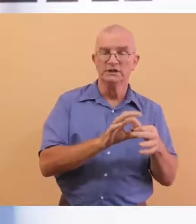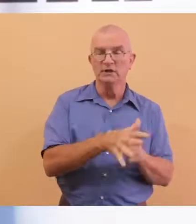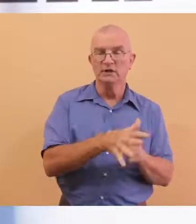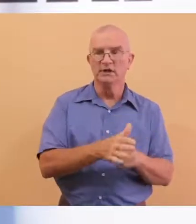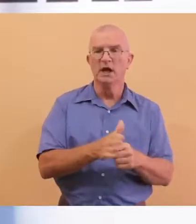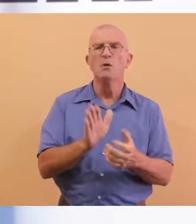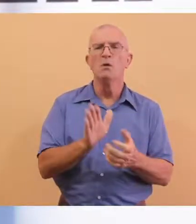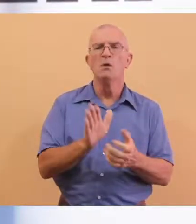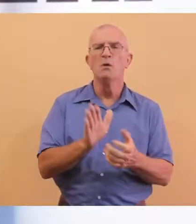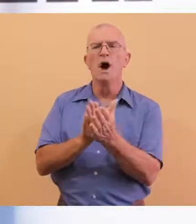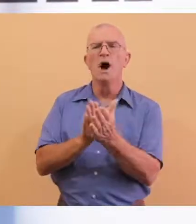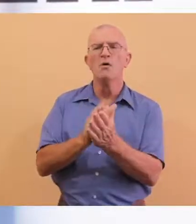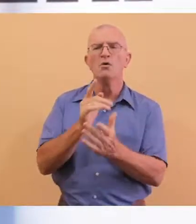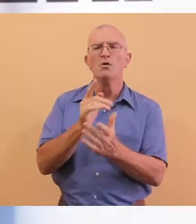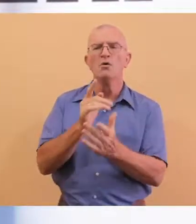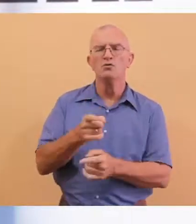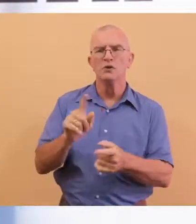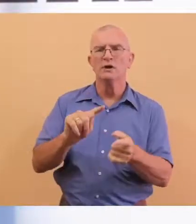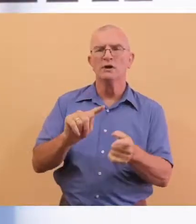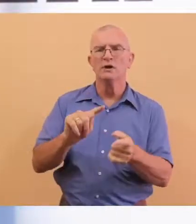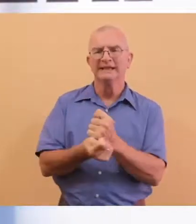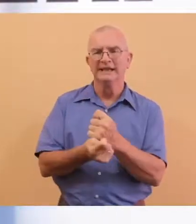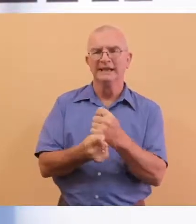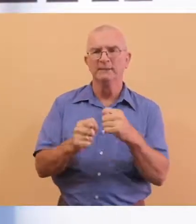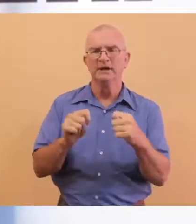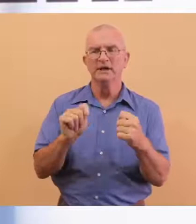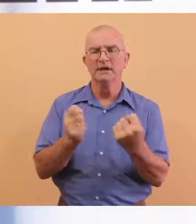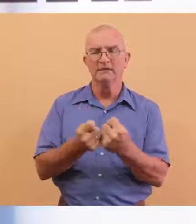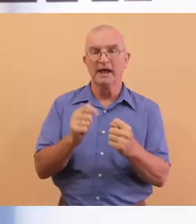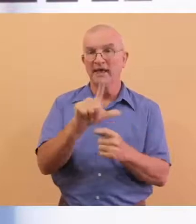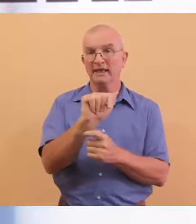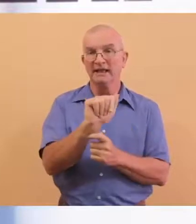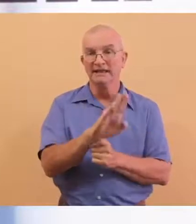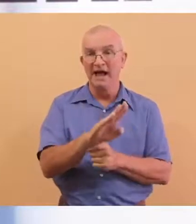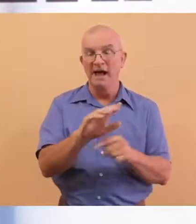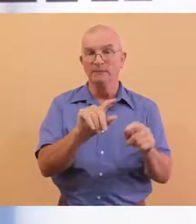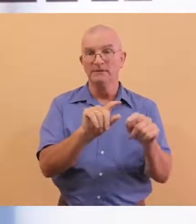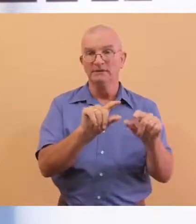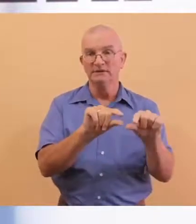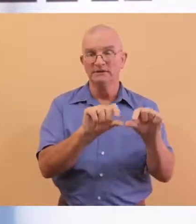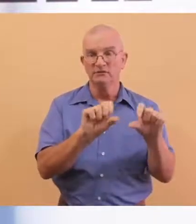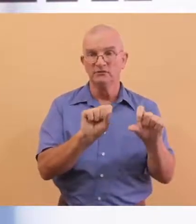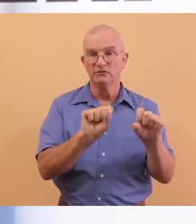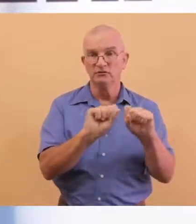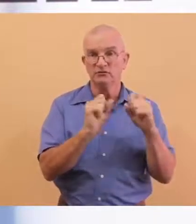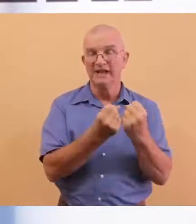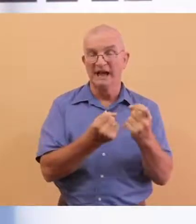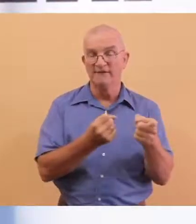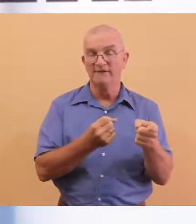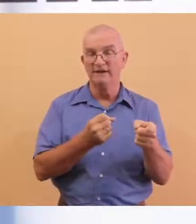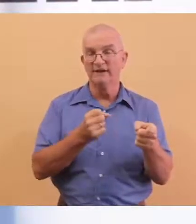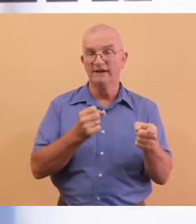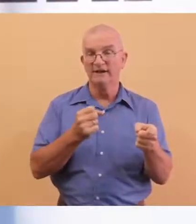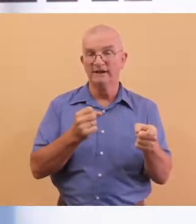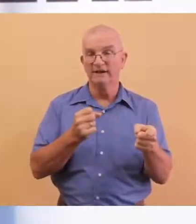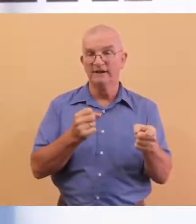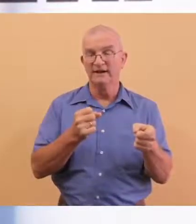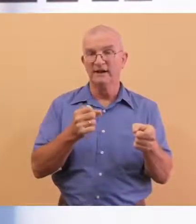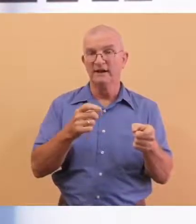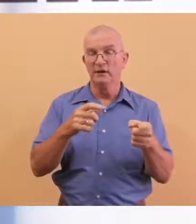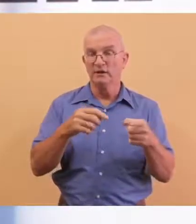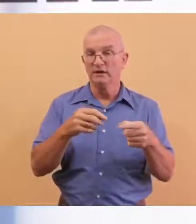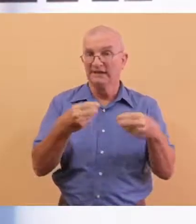the surveillance team and the lab staff working to provide us with timely results. However, on a